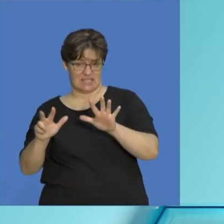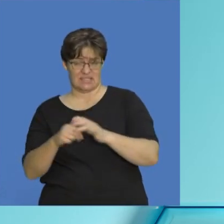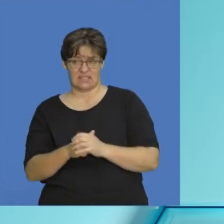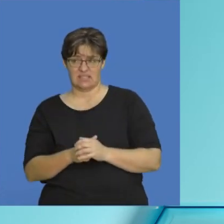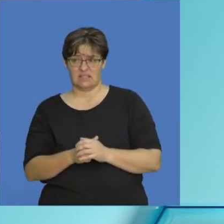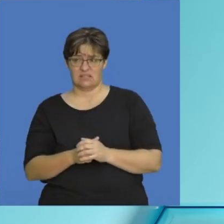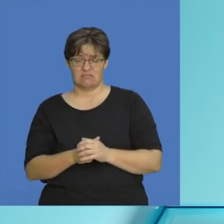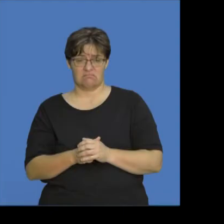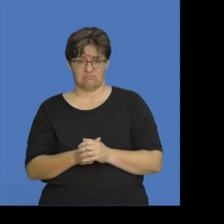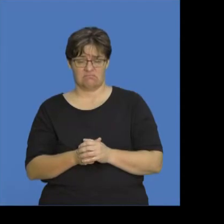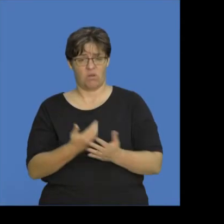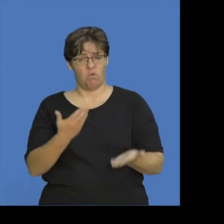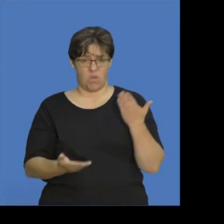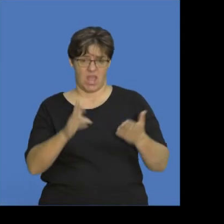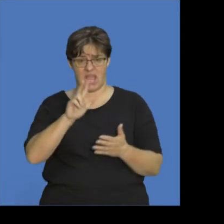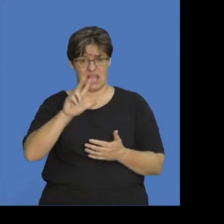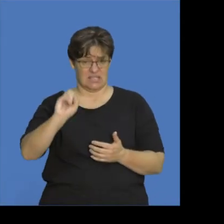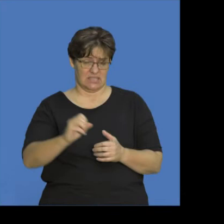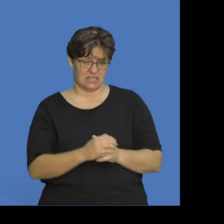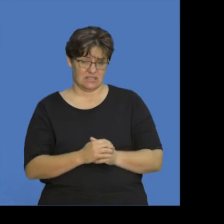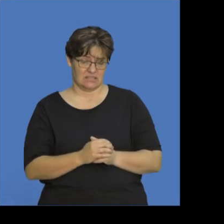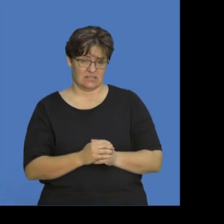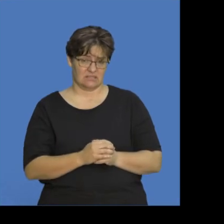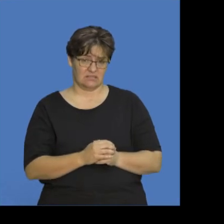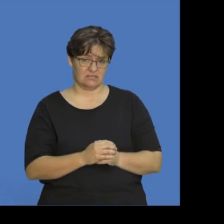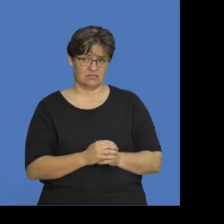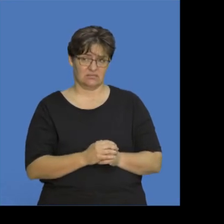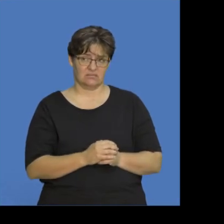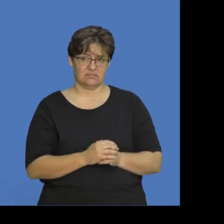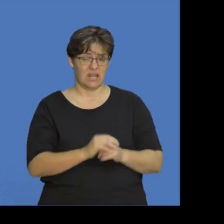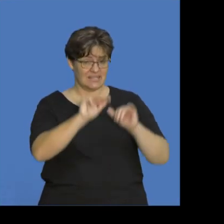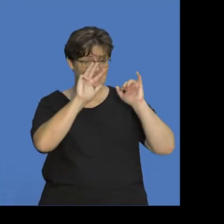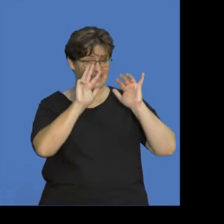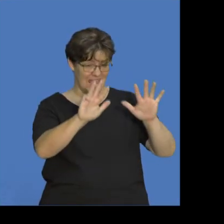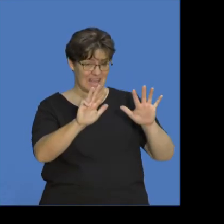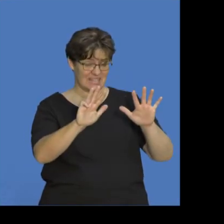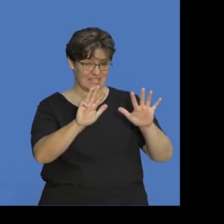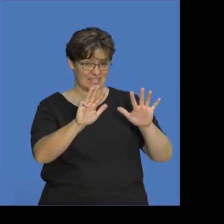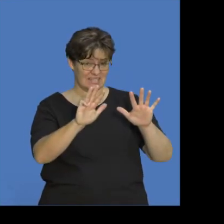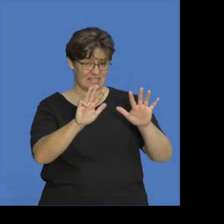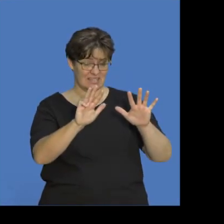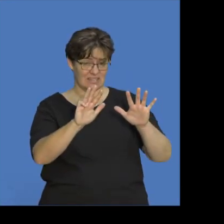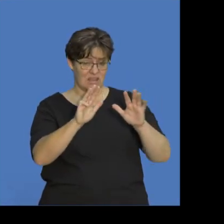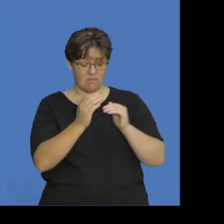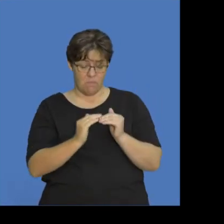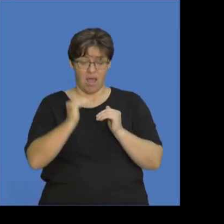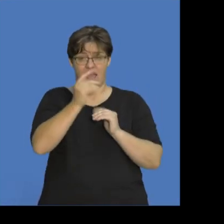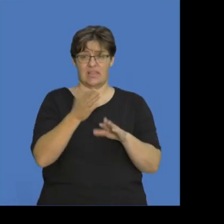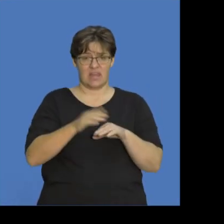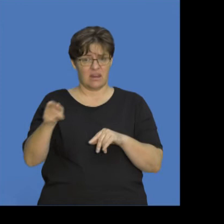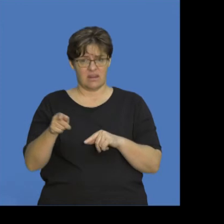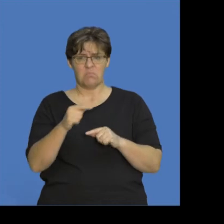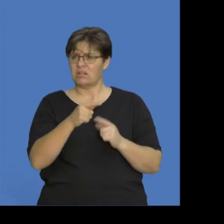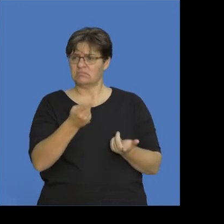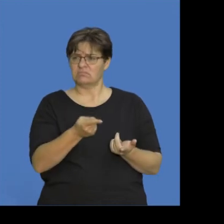at 8, size 8, can have 8, 80. 9, which is